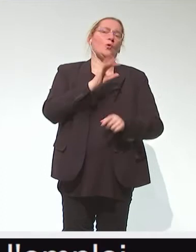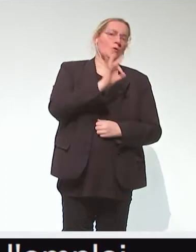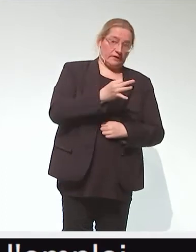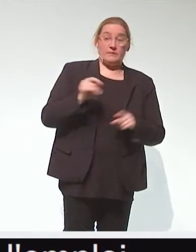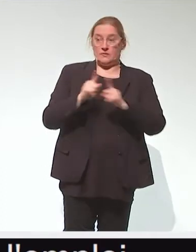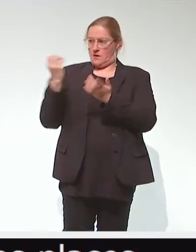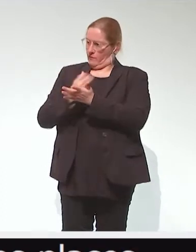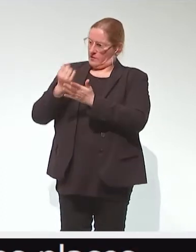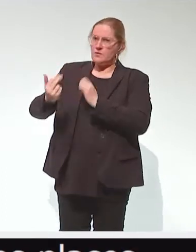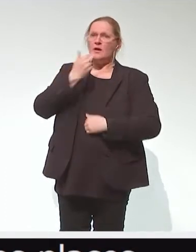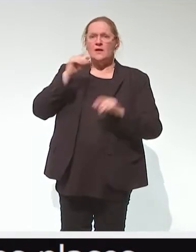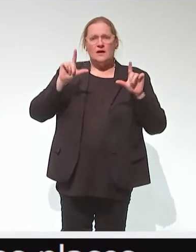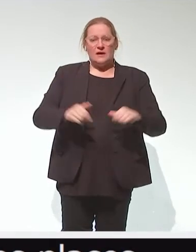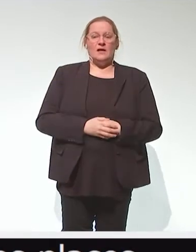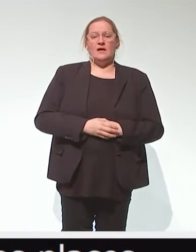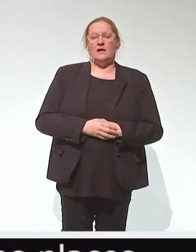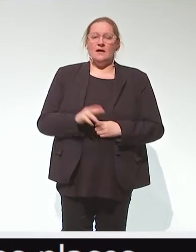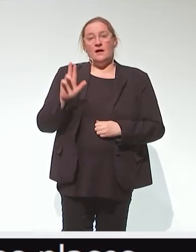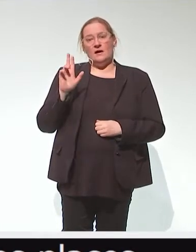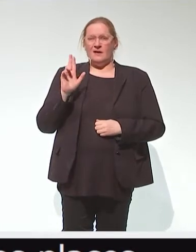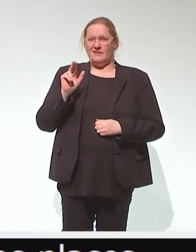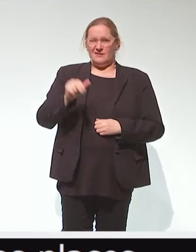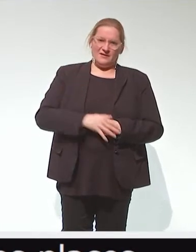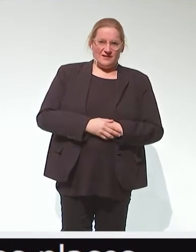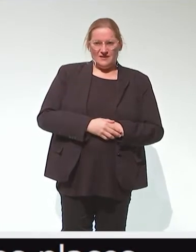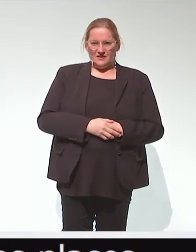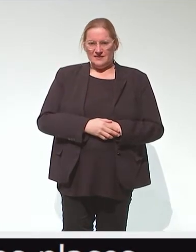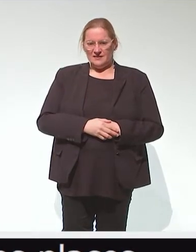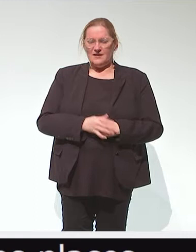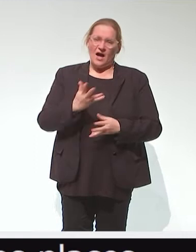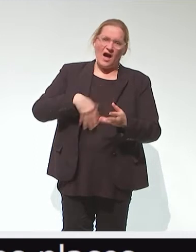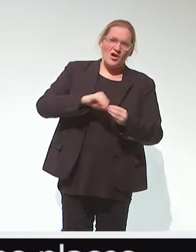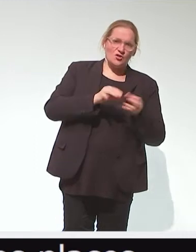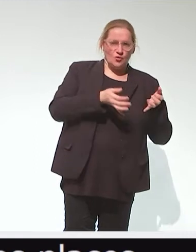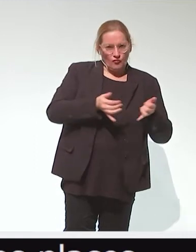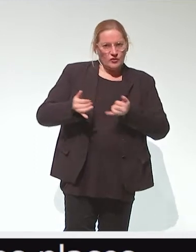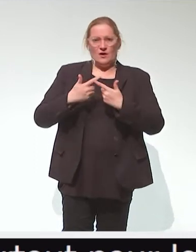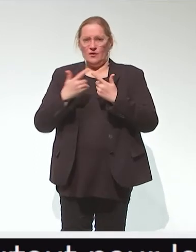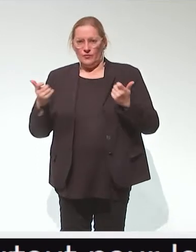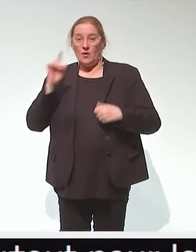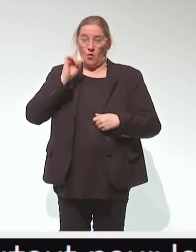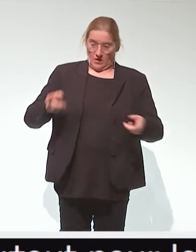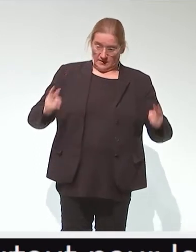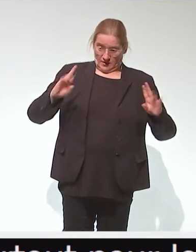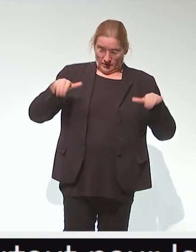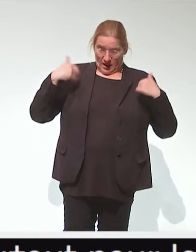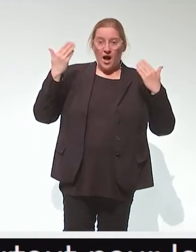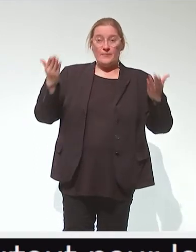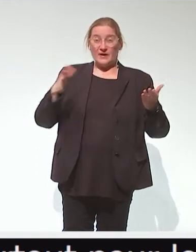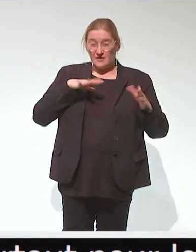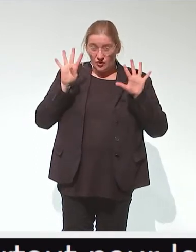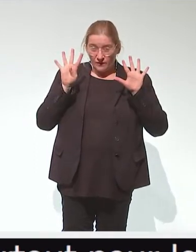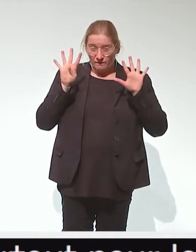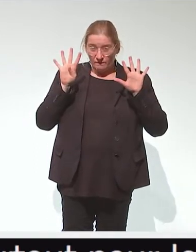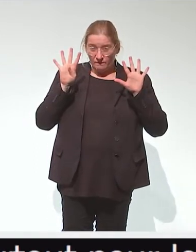the substance that you have presented. We are going to change a few seats, if you